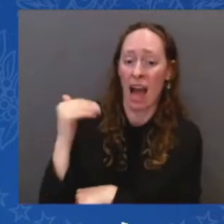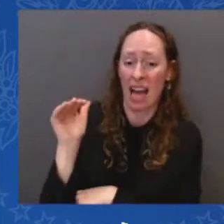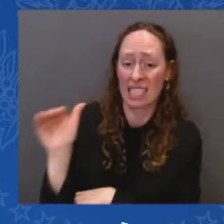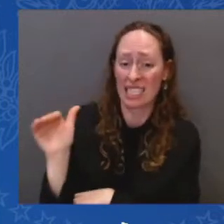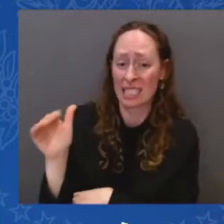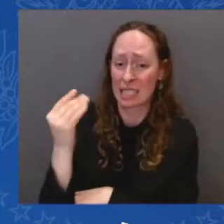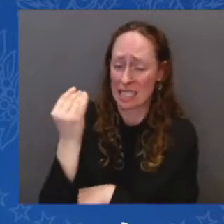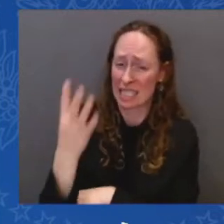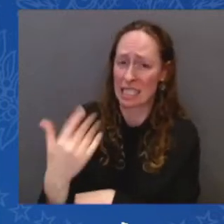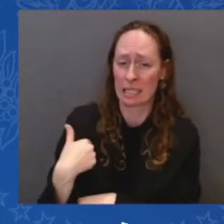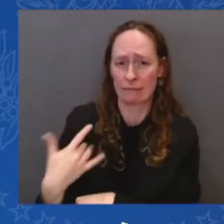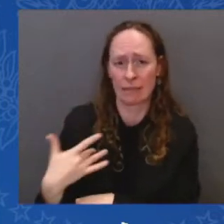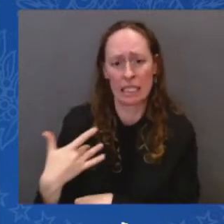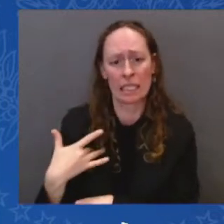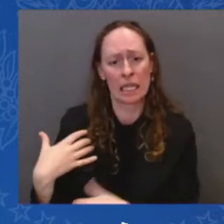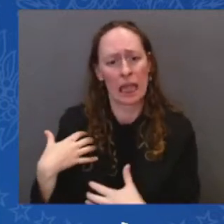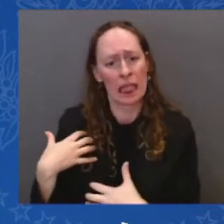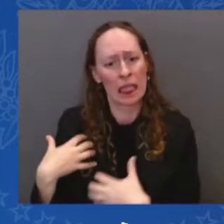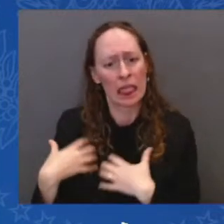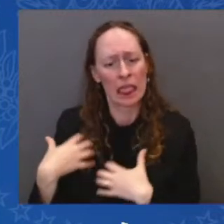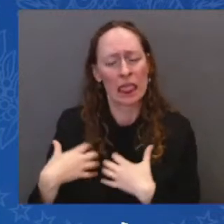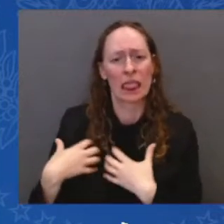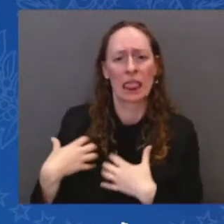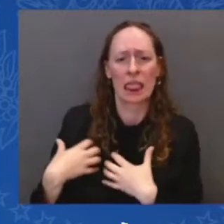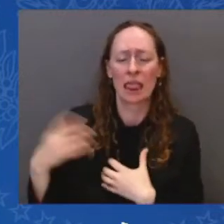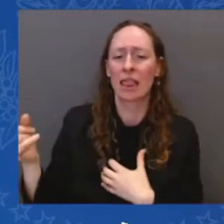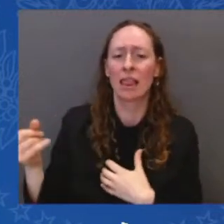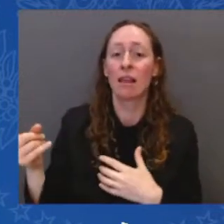But Mark said, "Hey, don't worry, sir, we do this all the time."